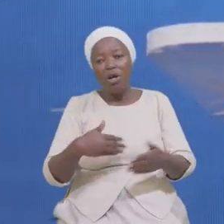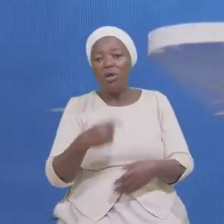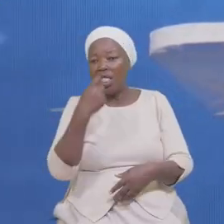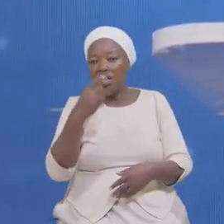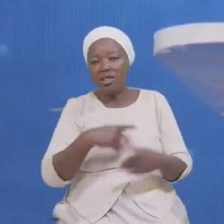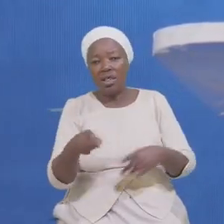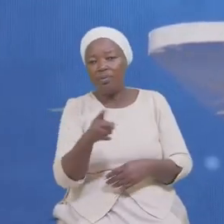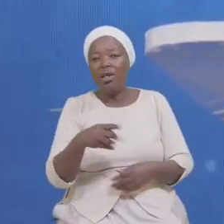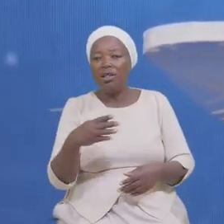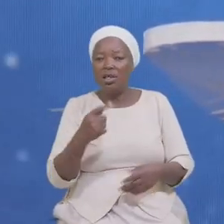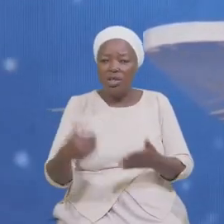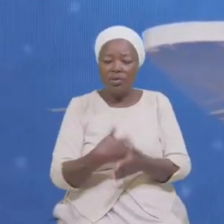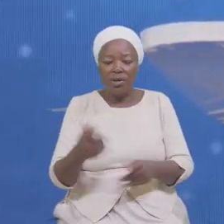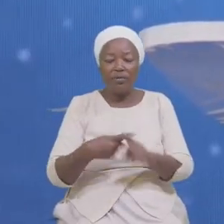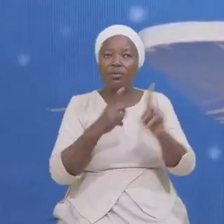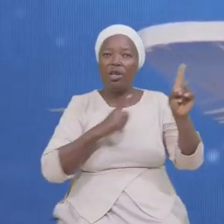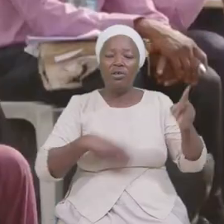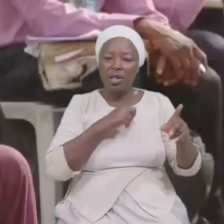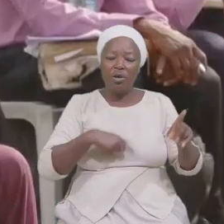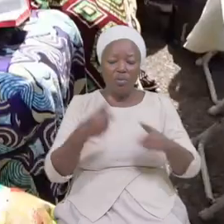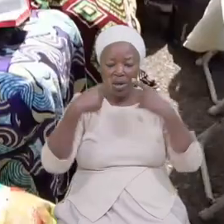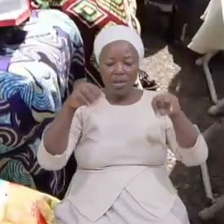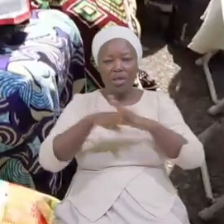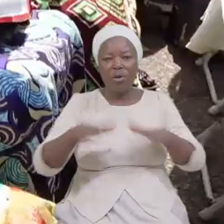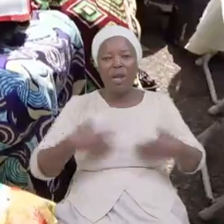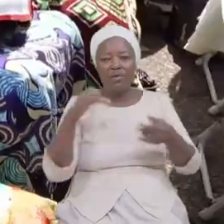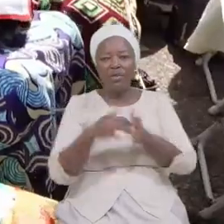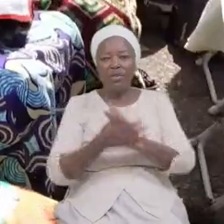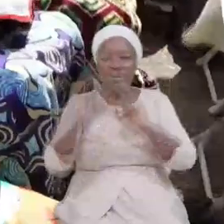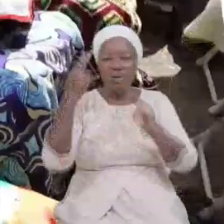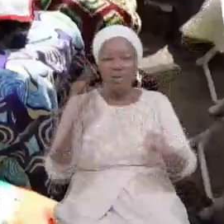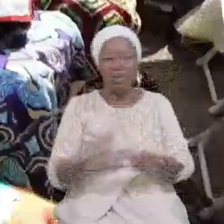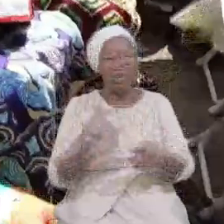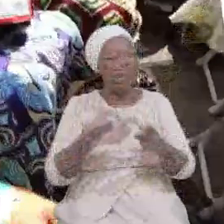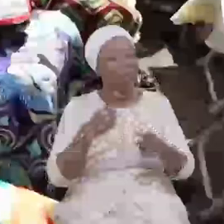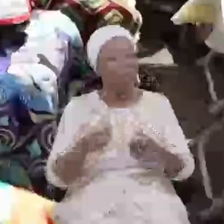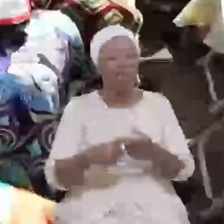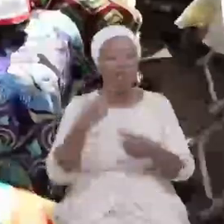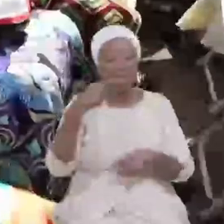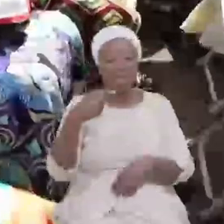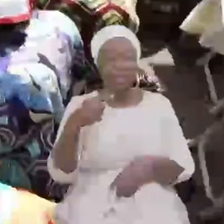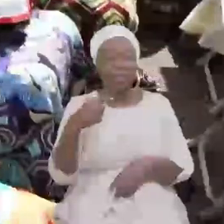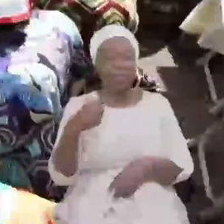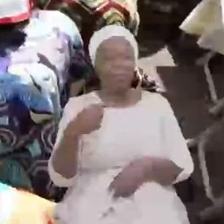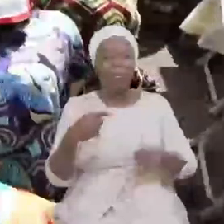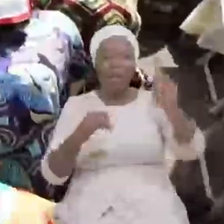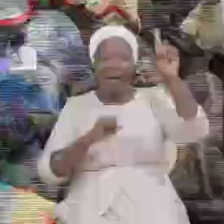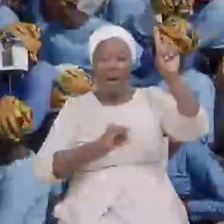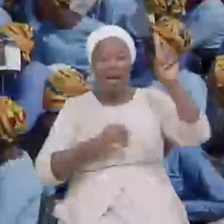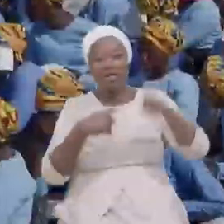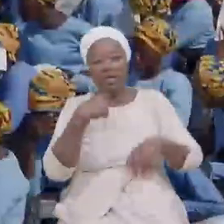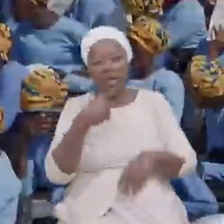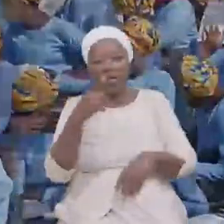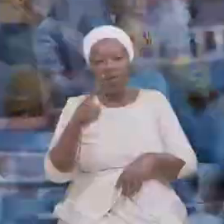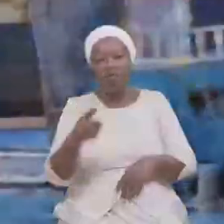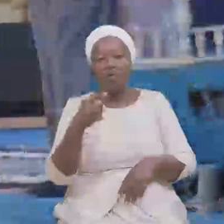Lord, the Lord will declare your life in Jesus' name. Then he says, I tell you of